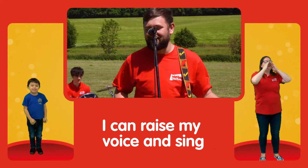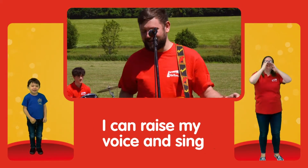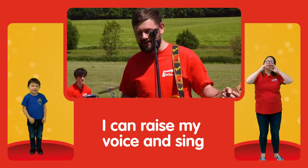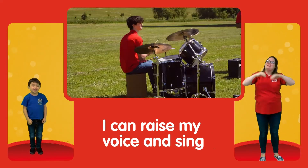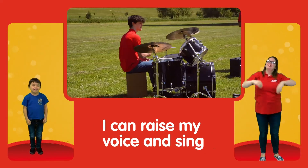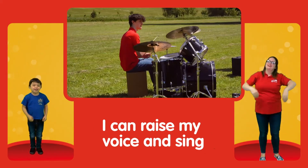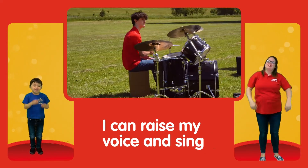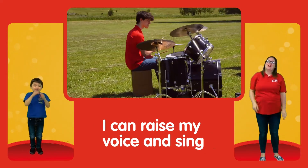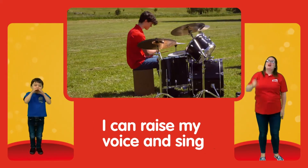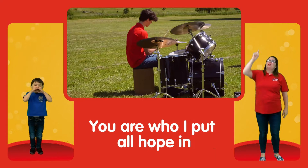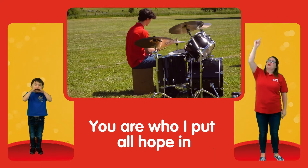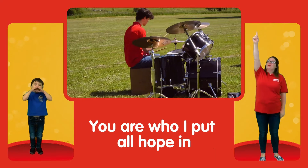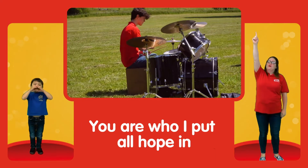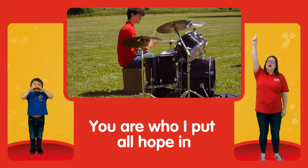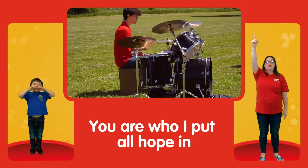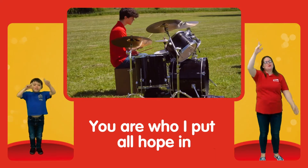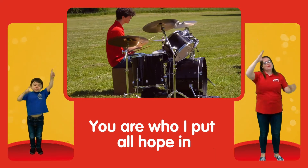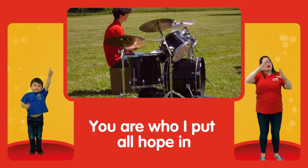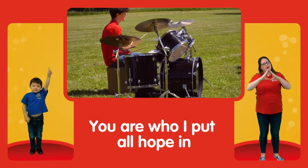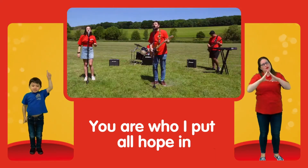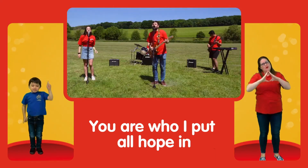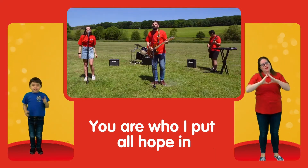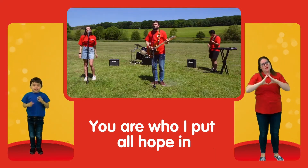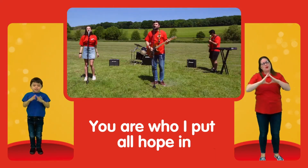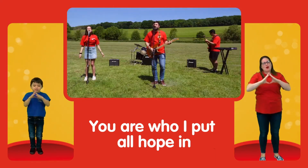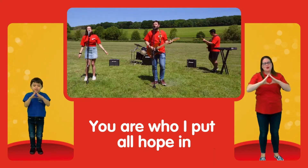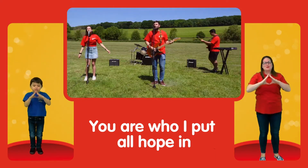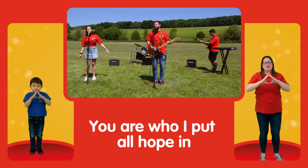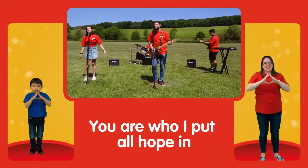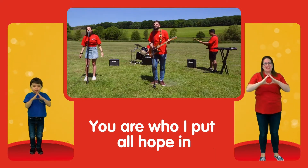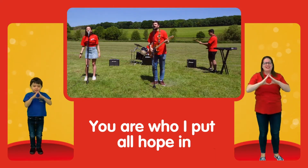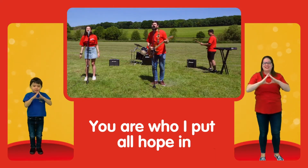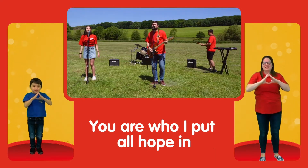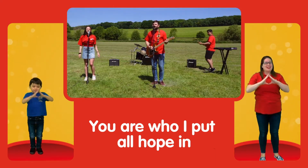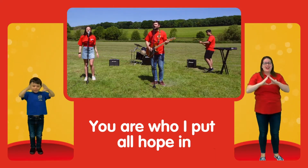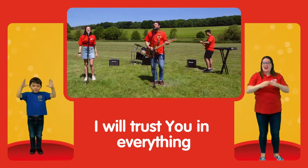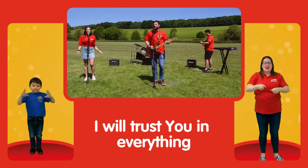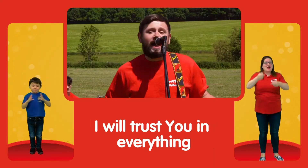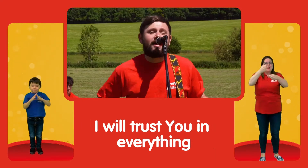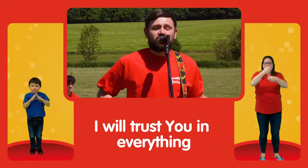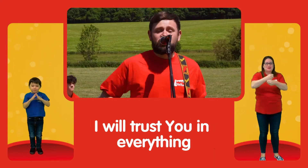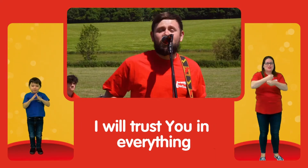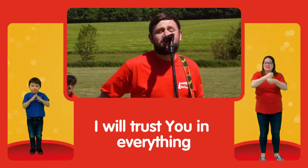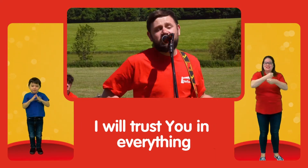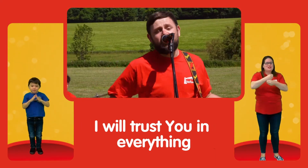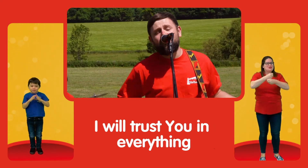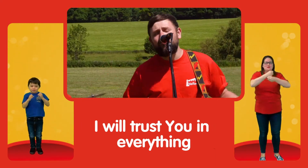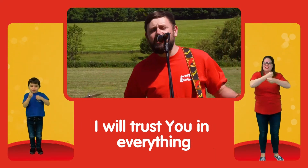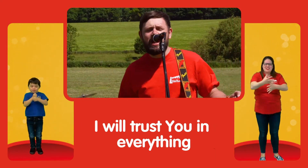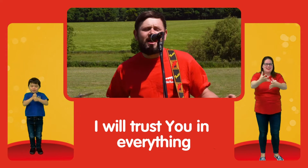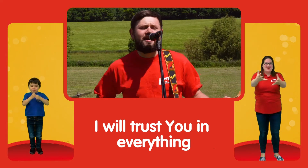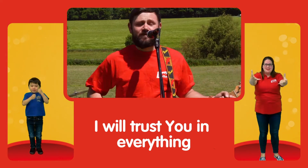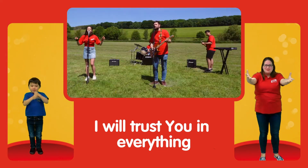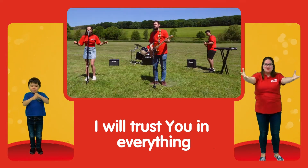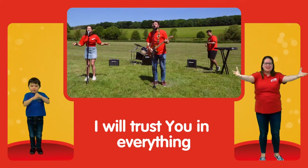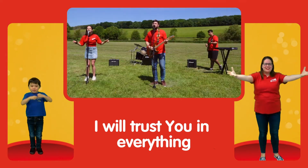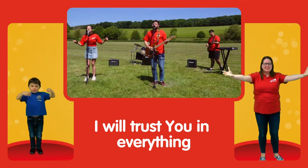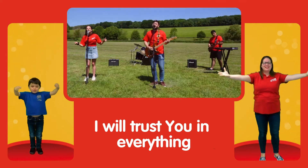sing. You are who I put all hope in, I will trust you